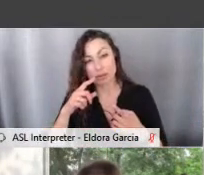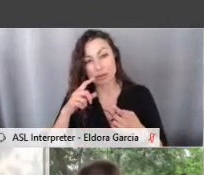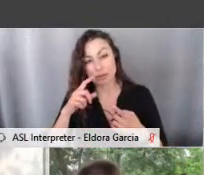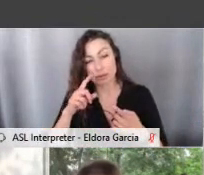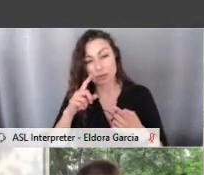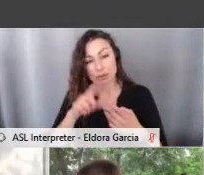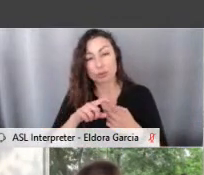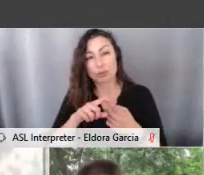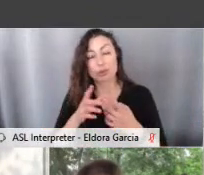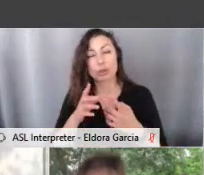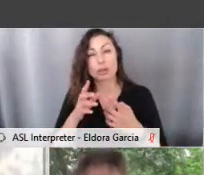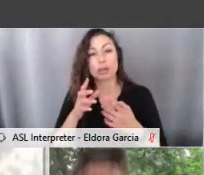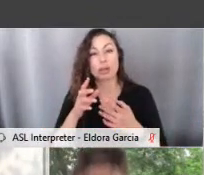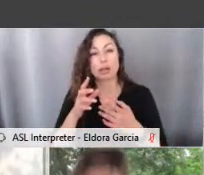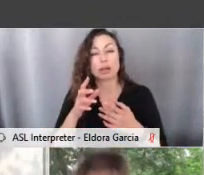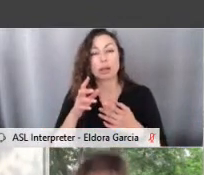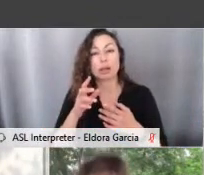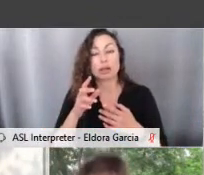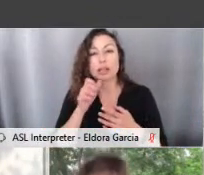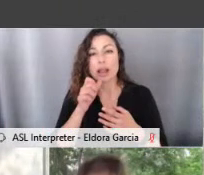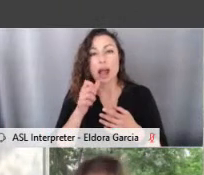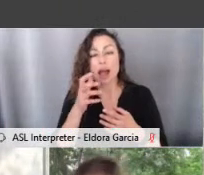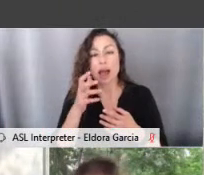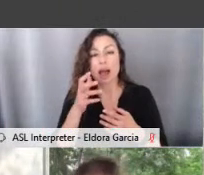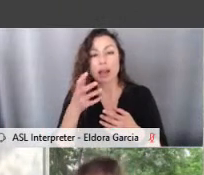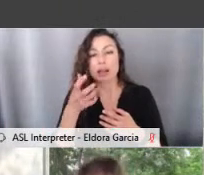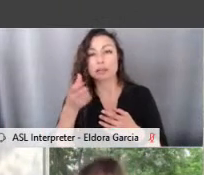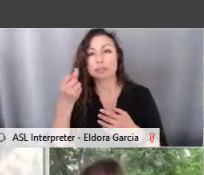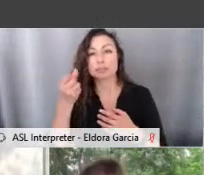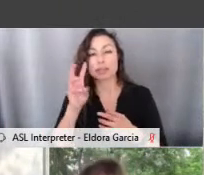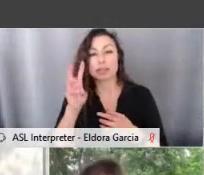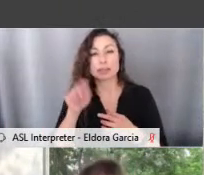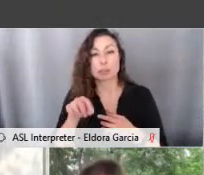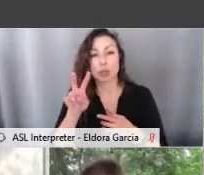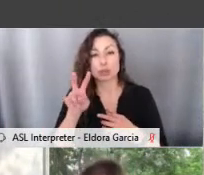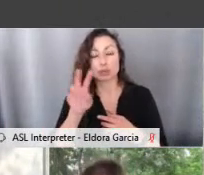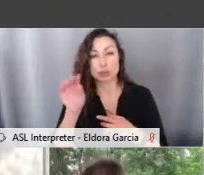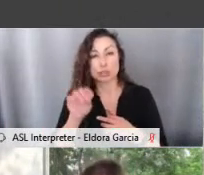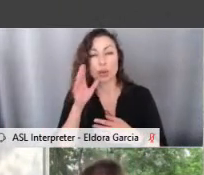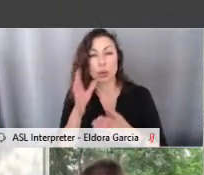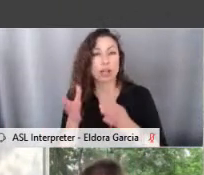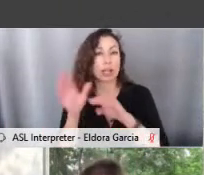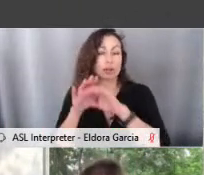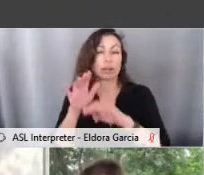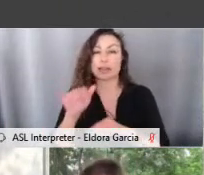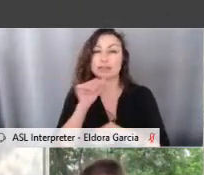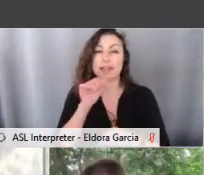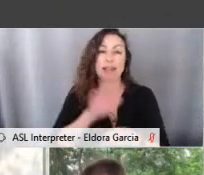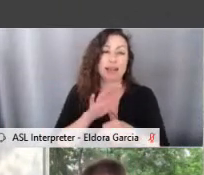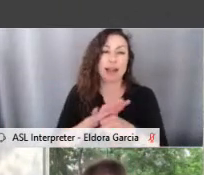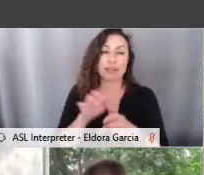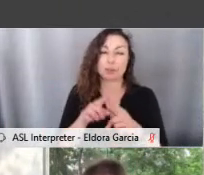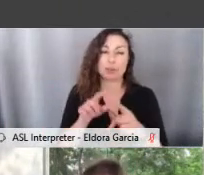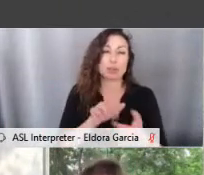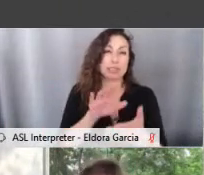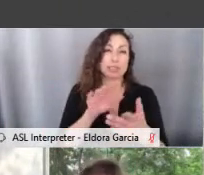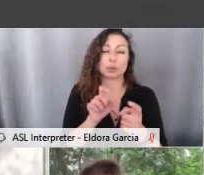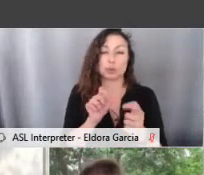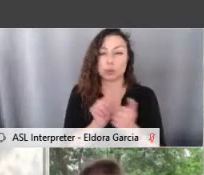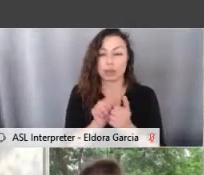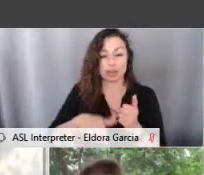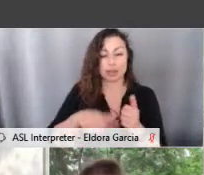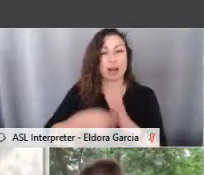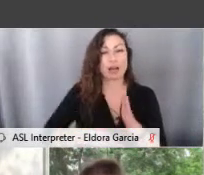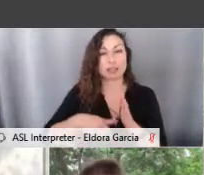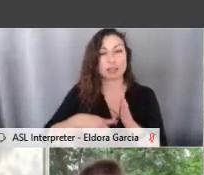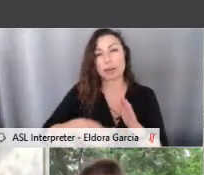the 6.2% increase that we love just isn't enough to deal with the cost of the pandemic.